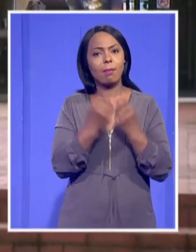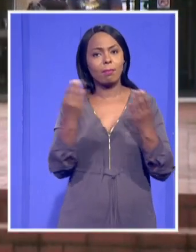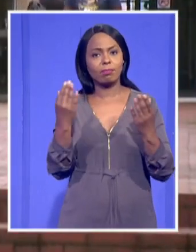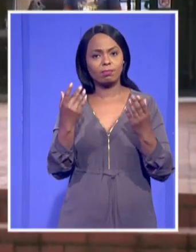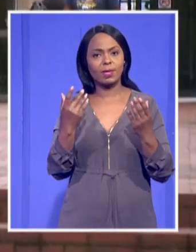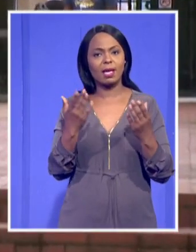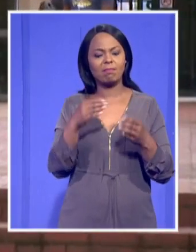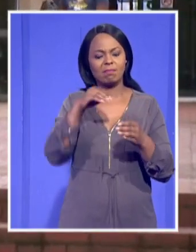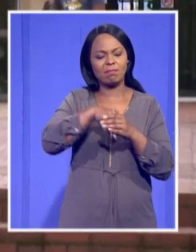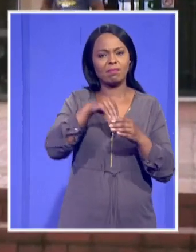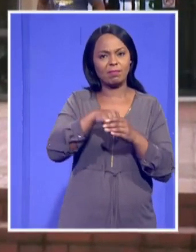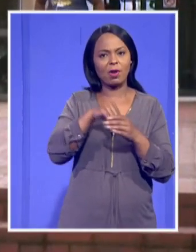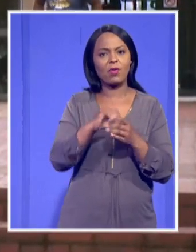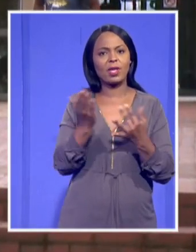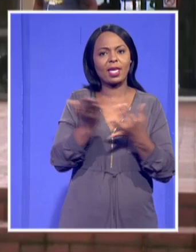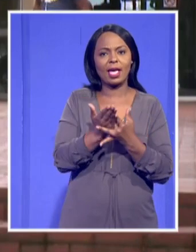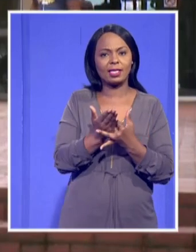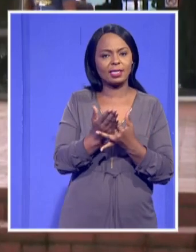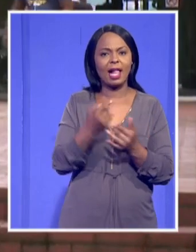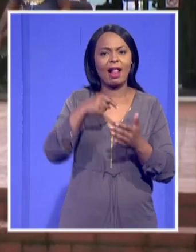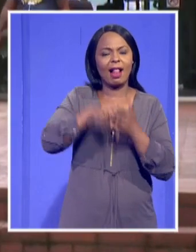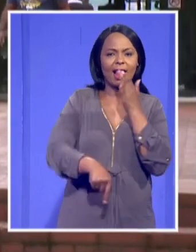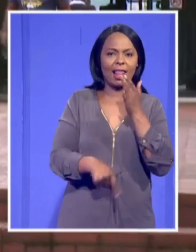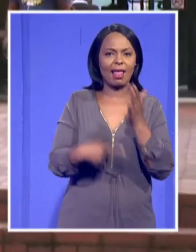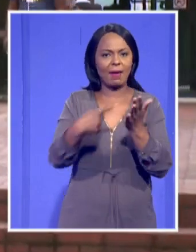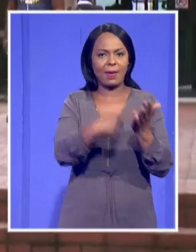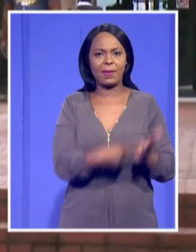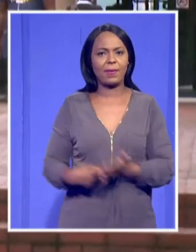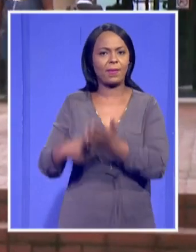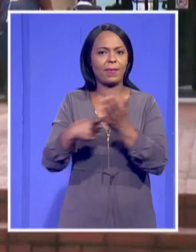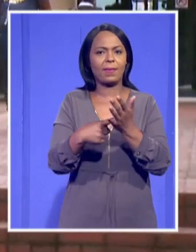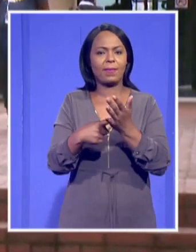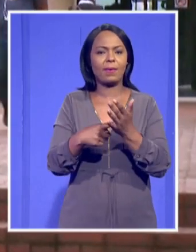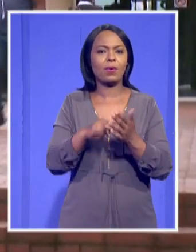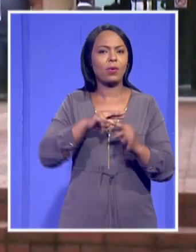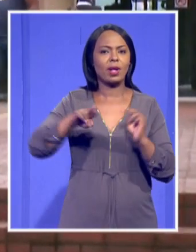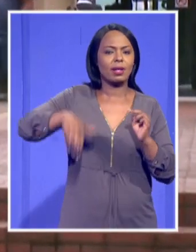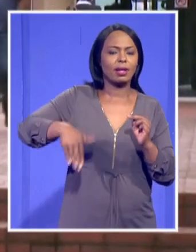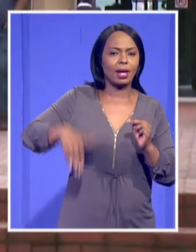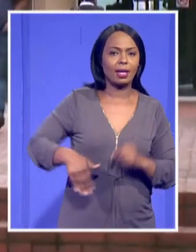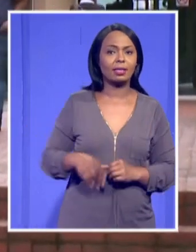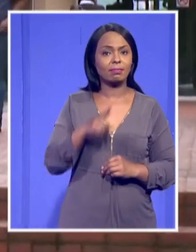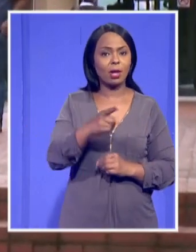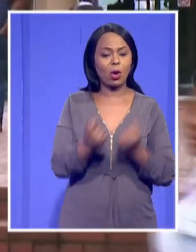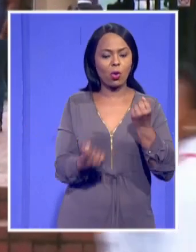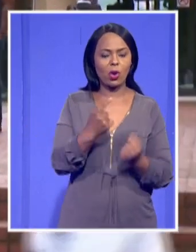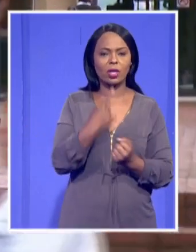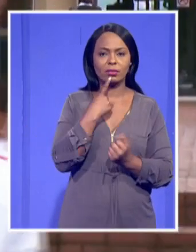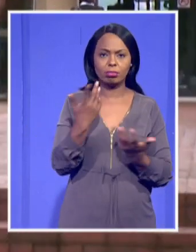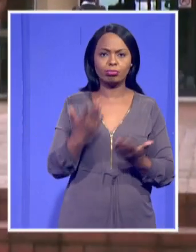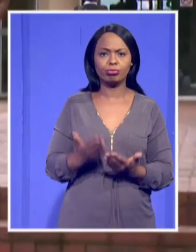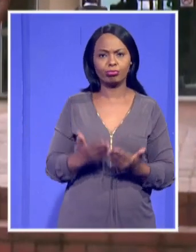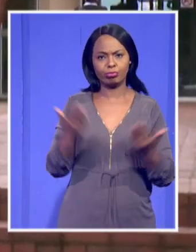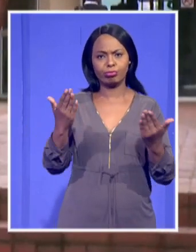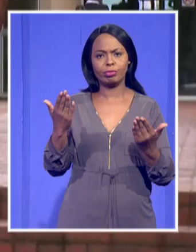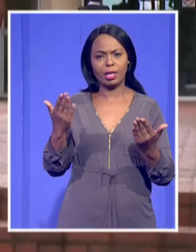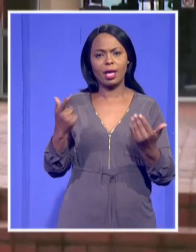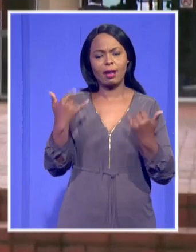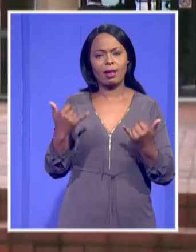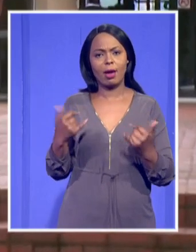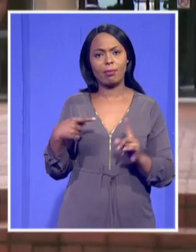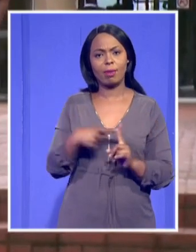have never been really dealt with. So the Constitutional Court has given an open invitation that His Excellency President Zuma